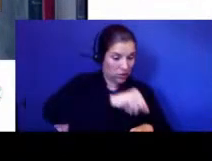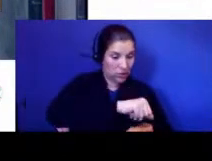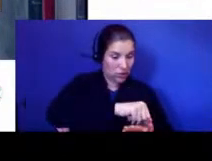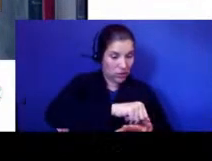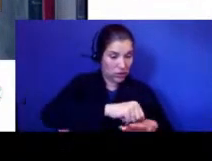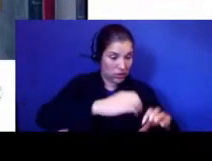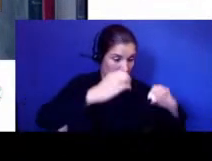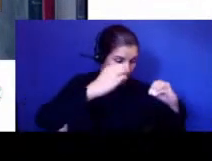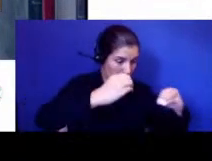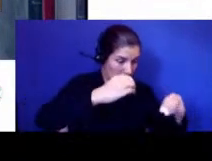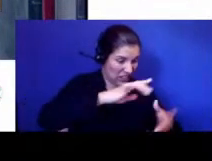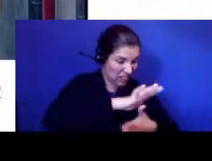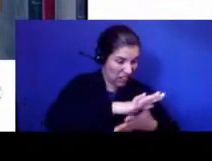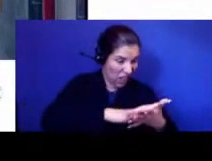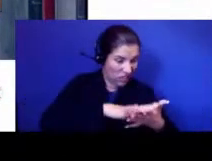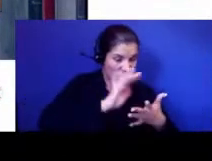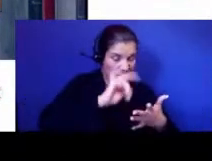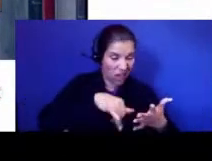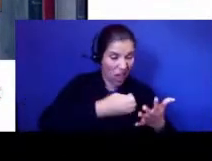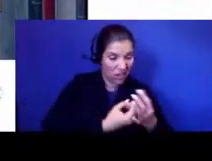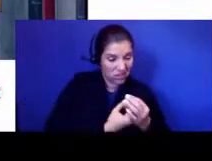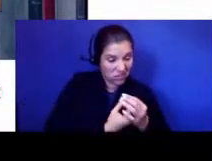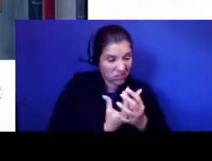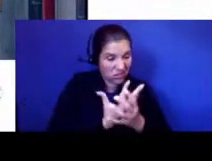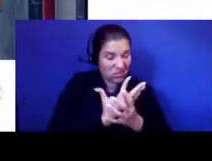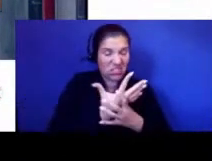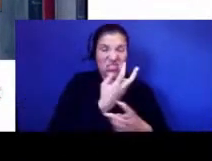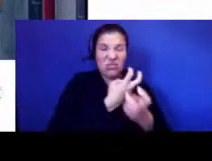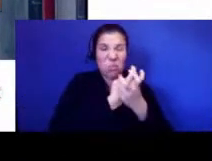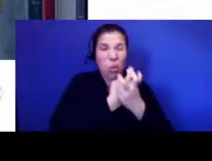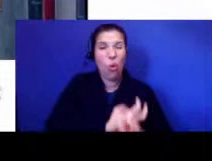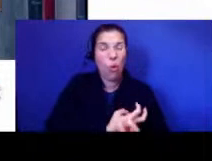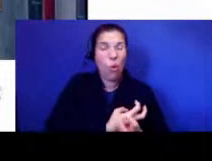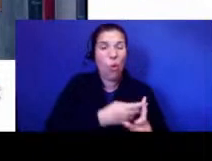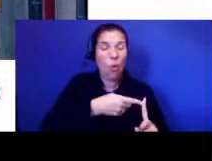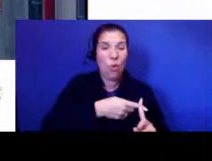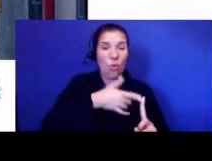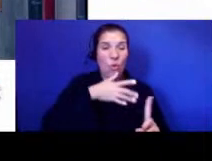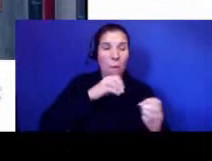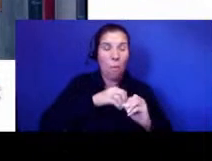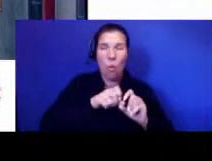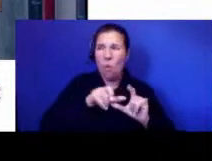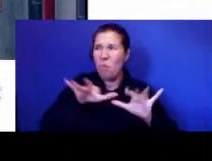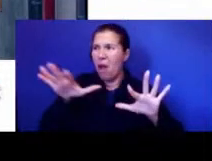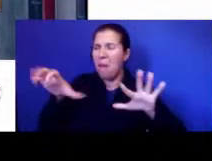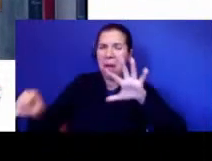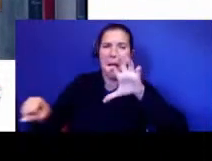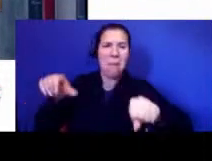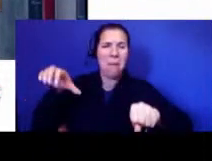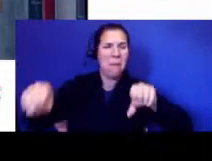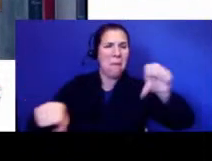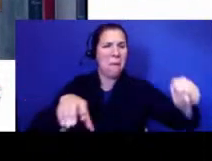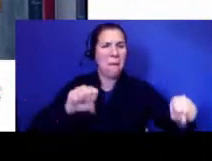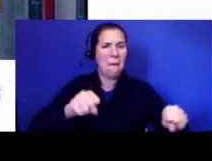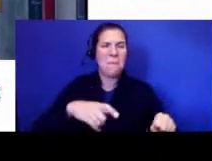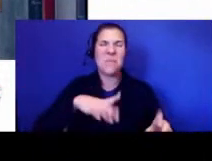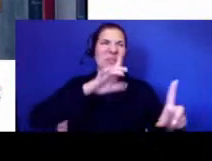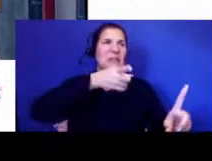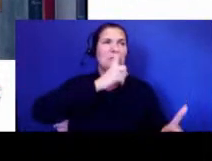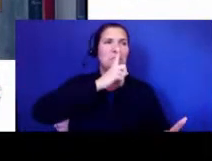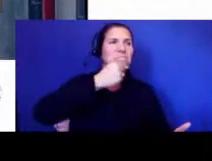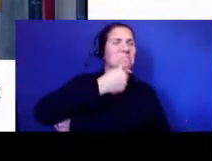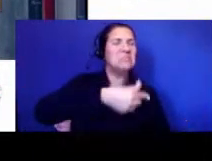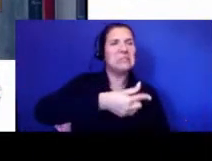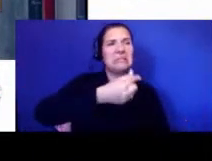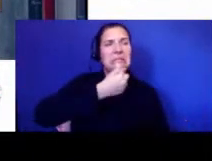are planted, the branches of the poisonous vine extend to launch further attacks, from don't say gay and don't say